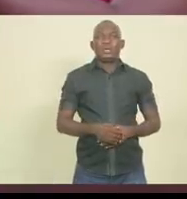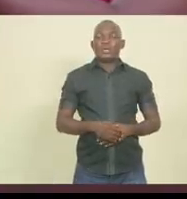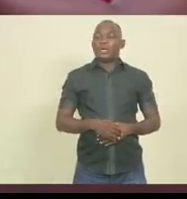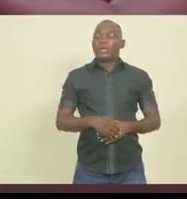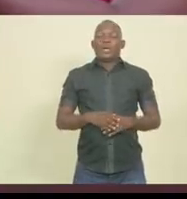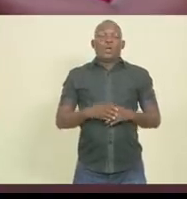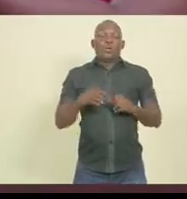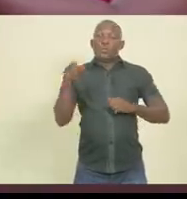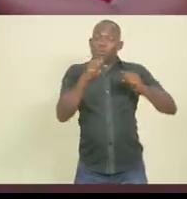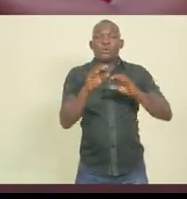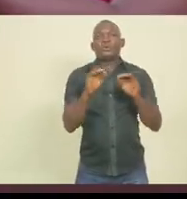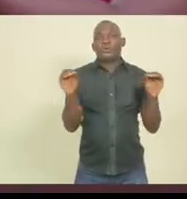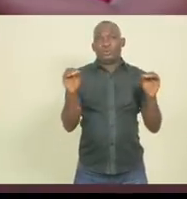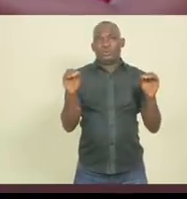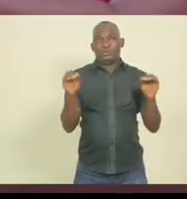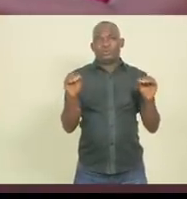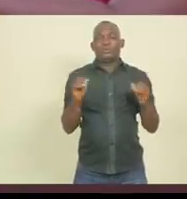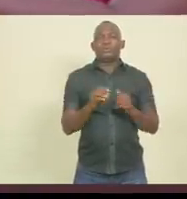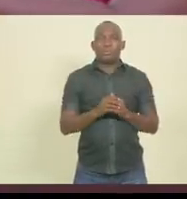There's no battle for custody.